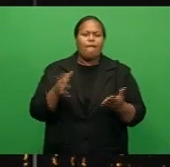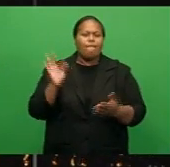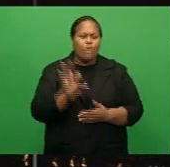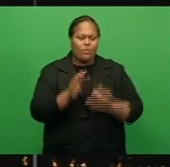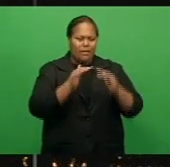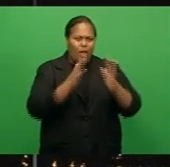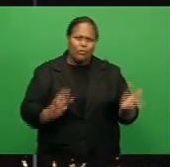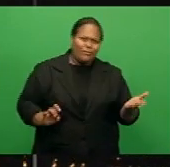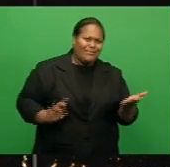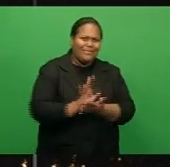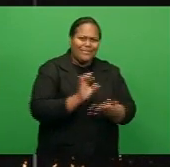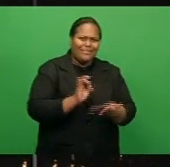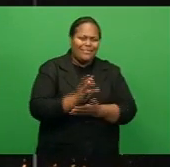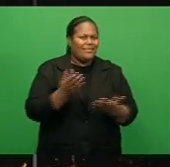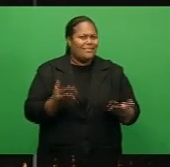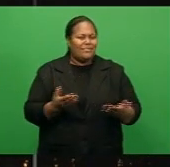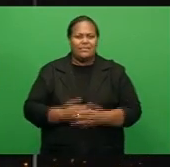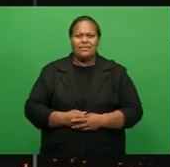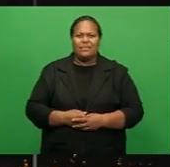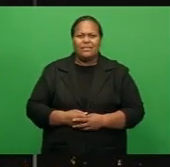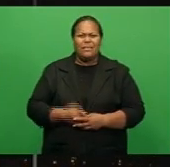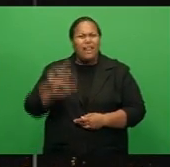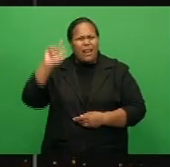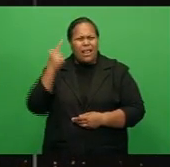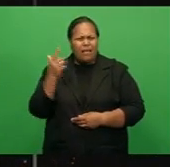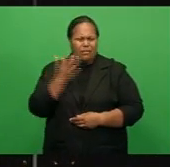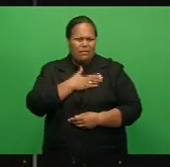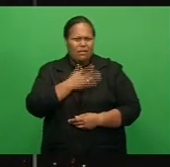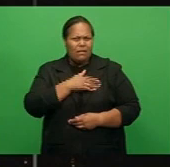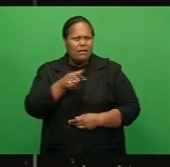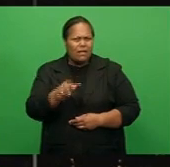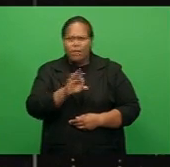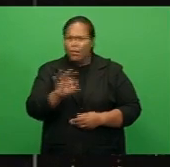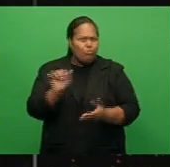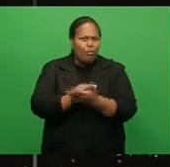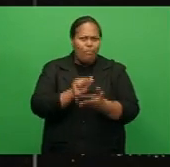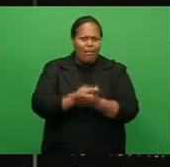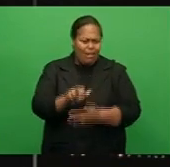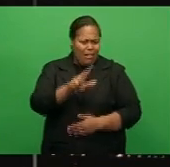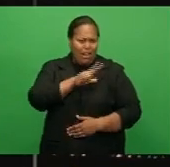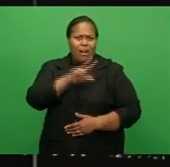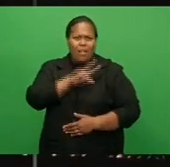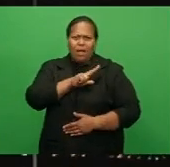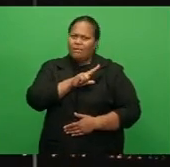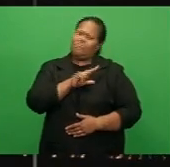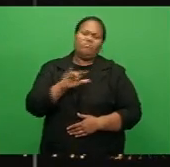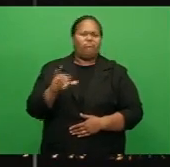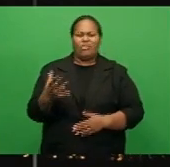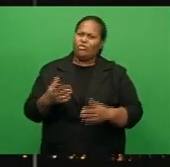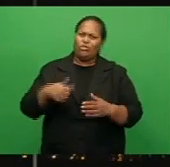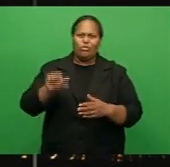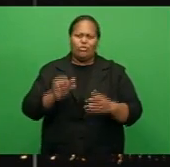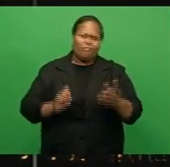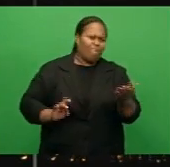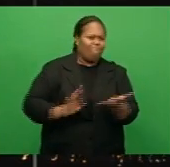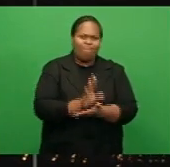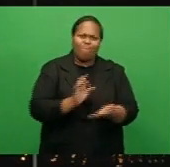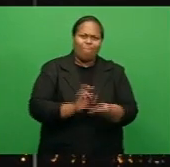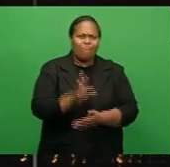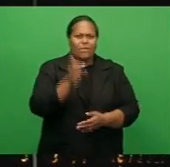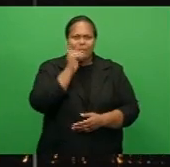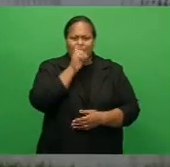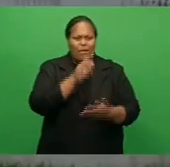The Commission is concerned with the lack of empathy and unethical practices by landlords who choose to use unlawful means to evict